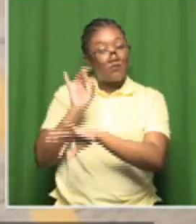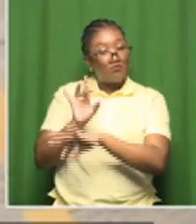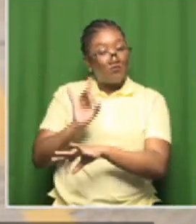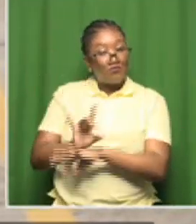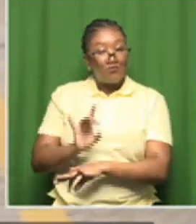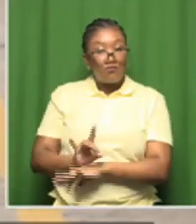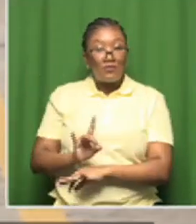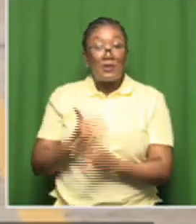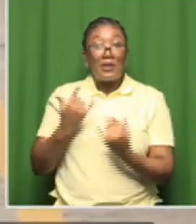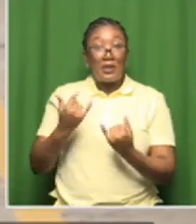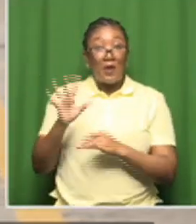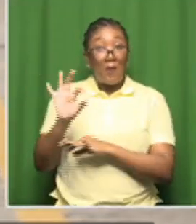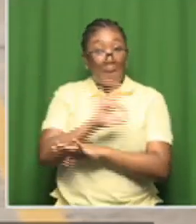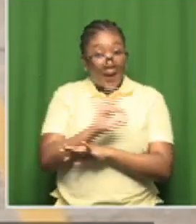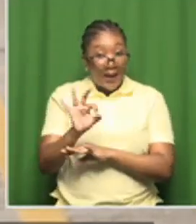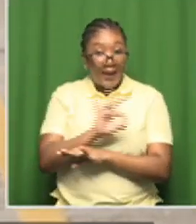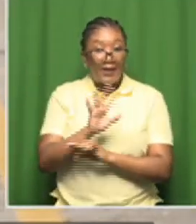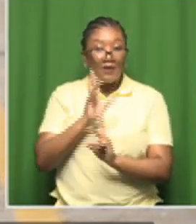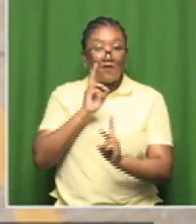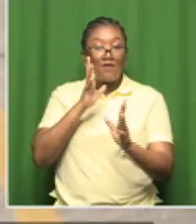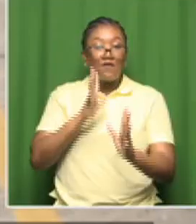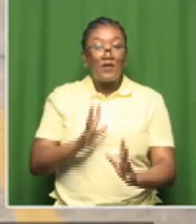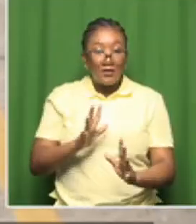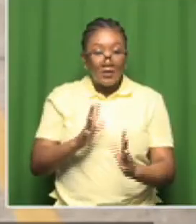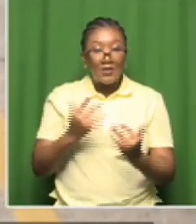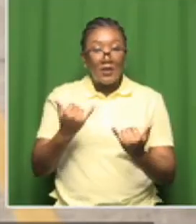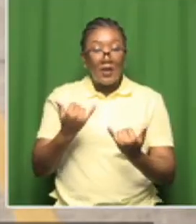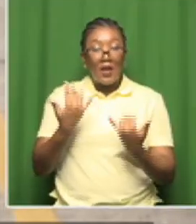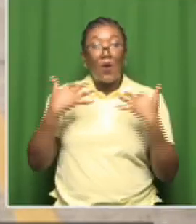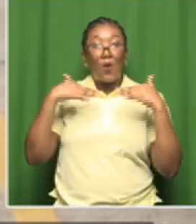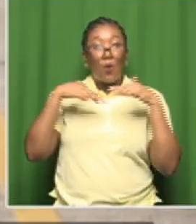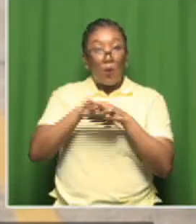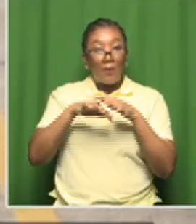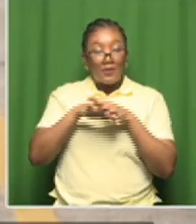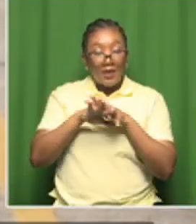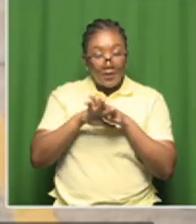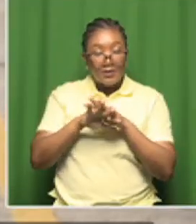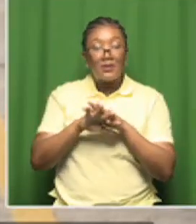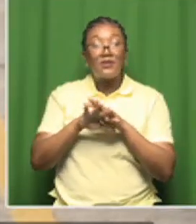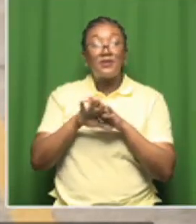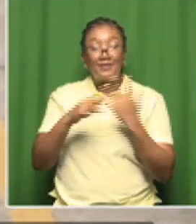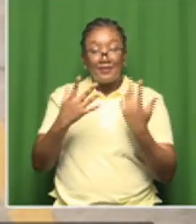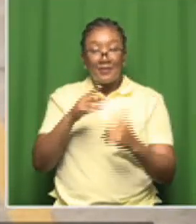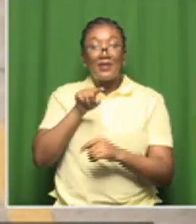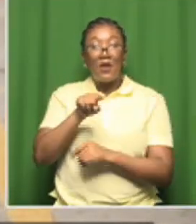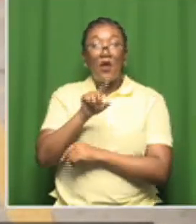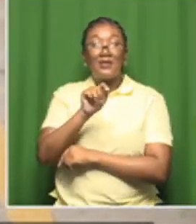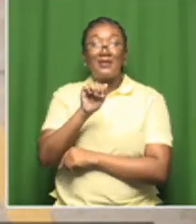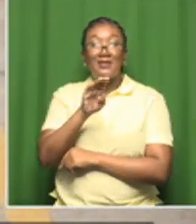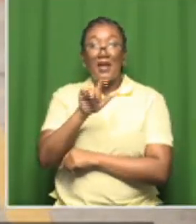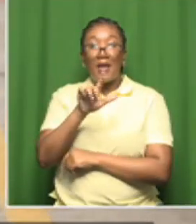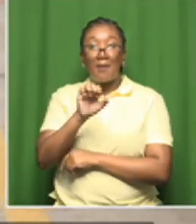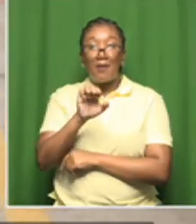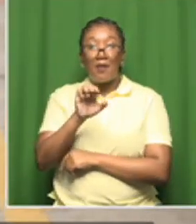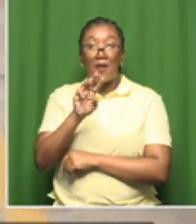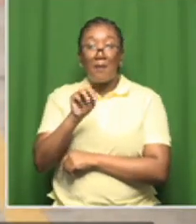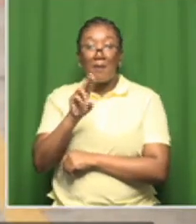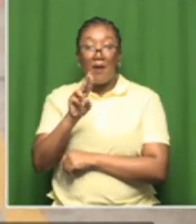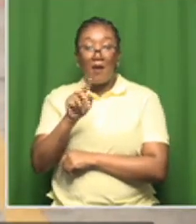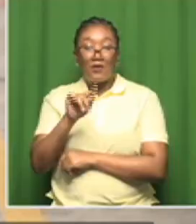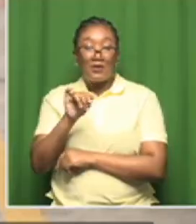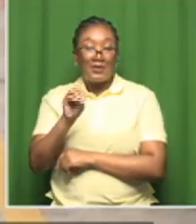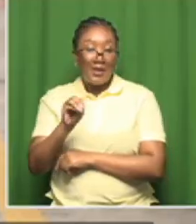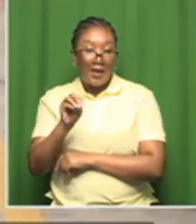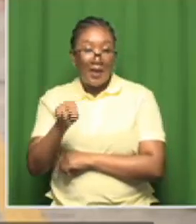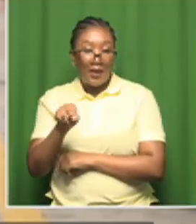when they're planning to visit Table Mountain is go onto our website tablemountain.net and go and check out on weather conditions,